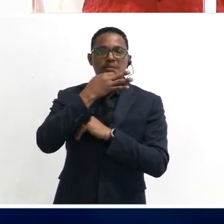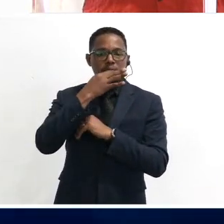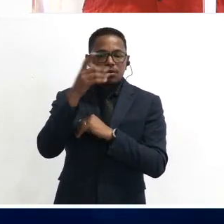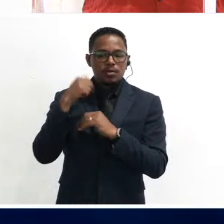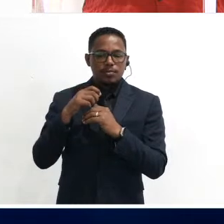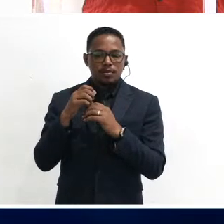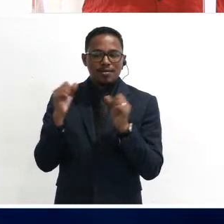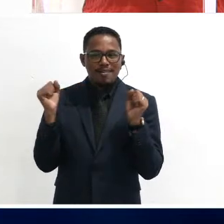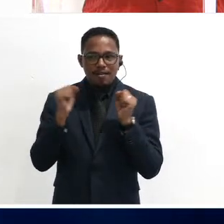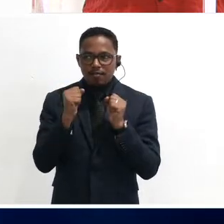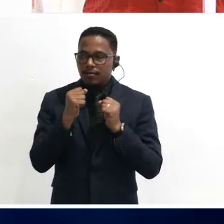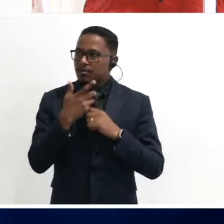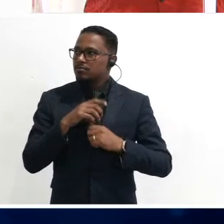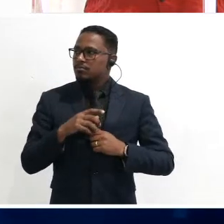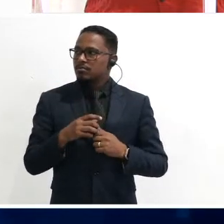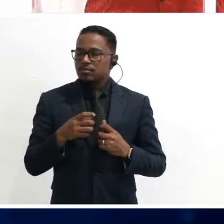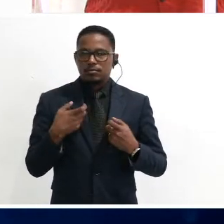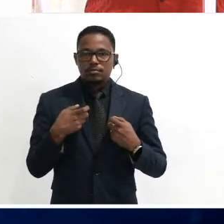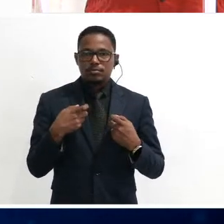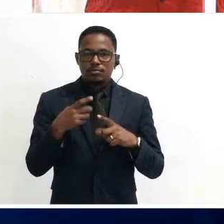chip.